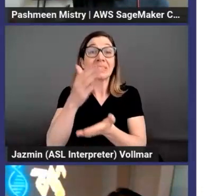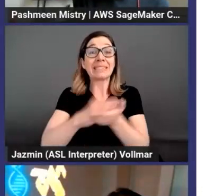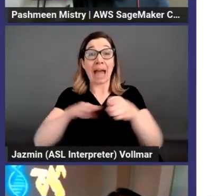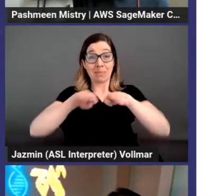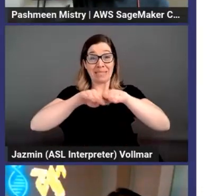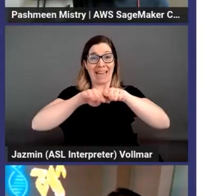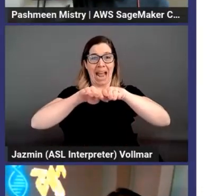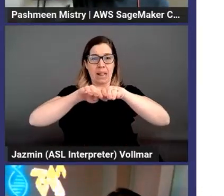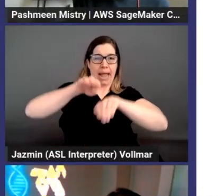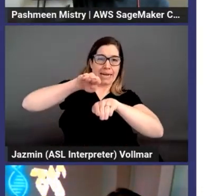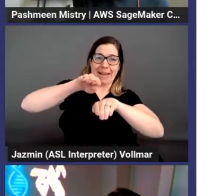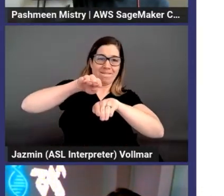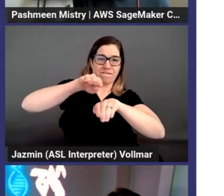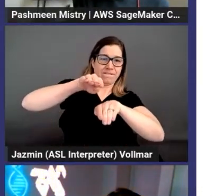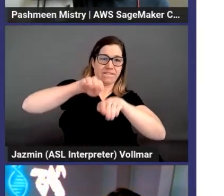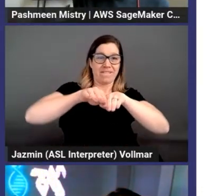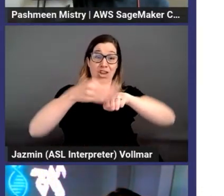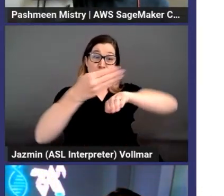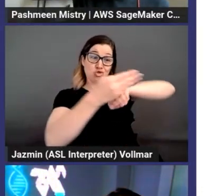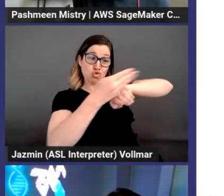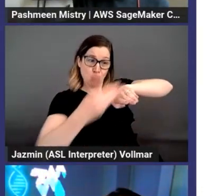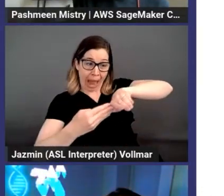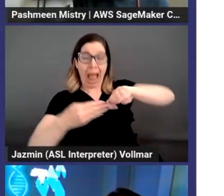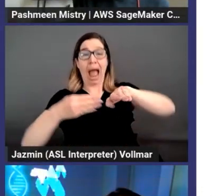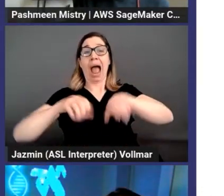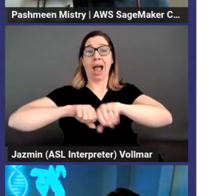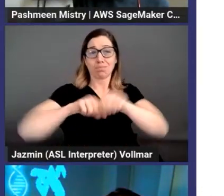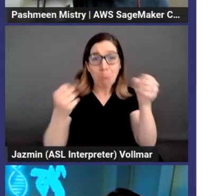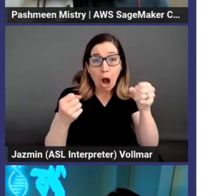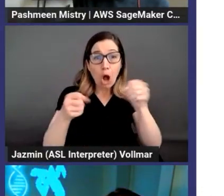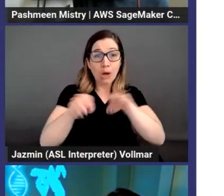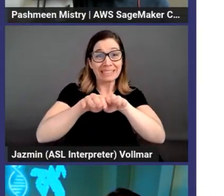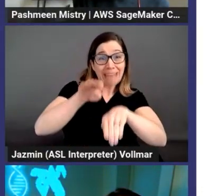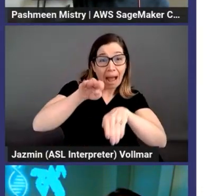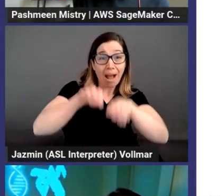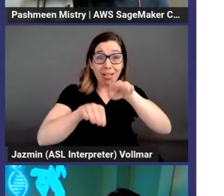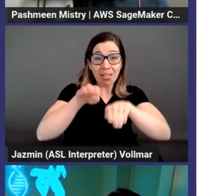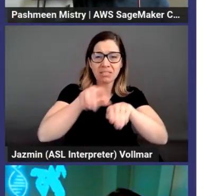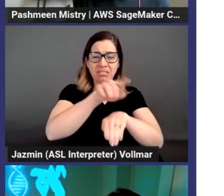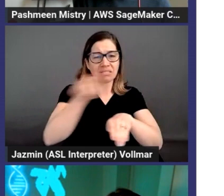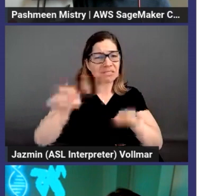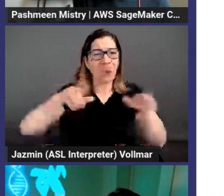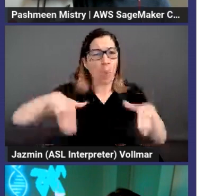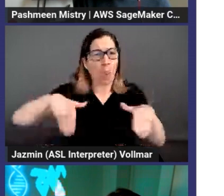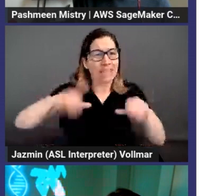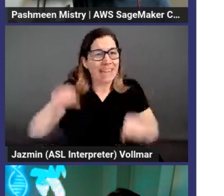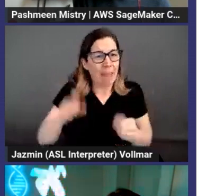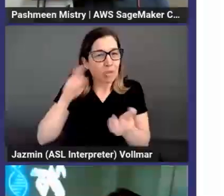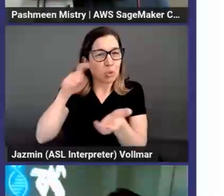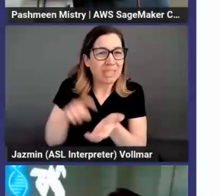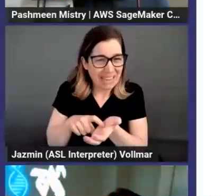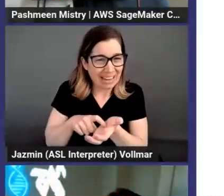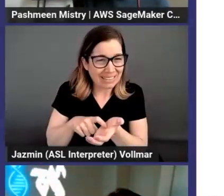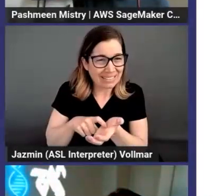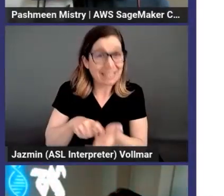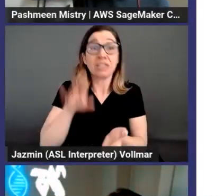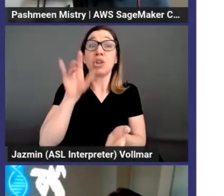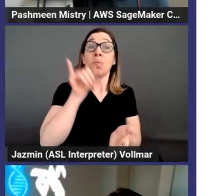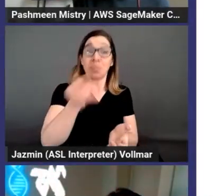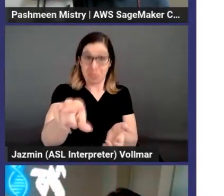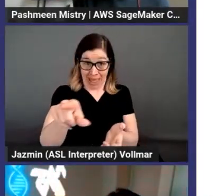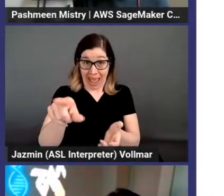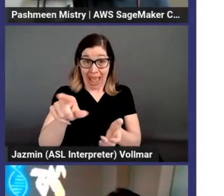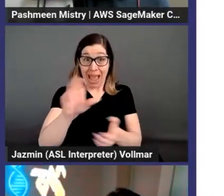that it was able to detect. There's some broken tiles that it was able to detect, so on and so forth. And this custom model can then be used